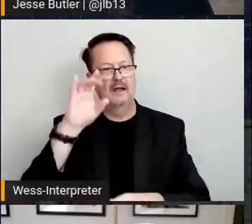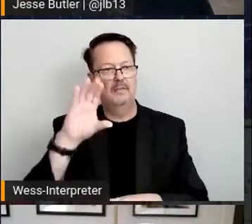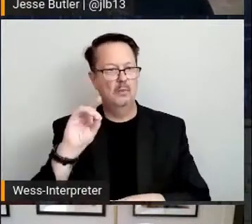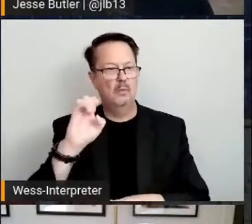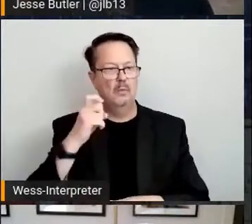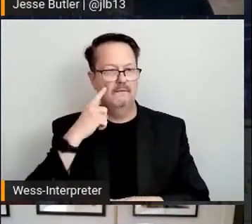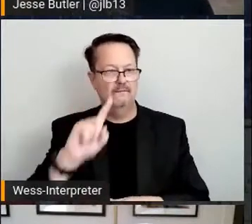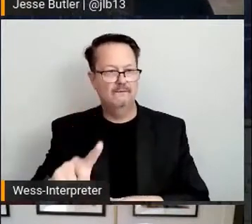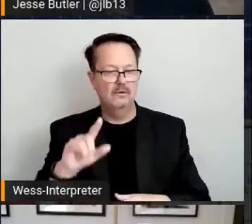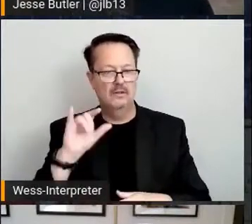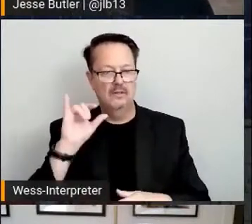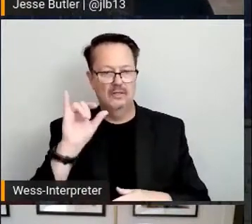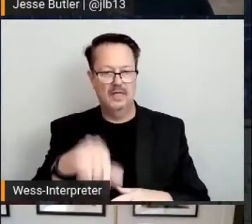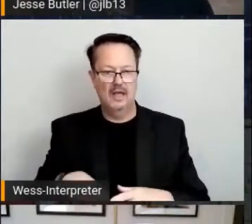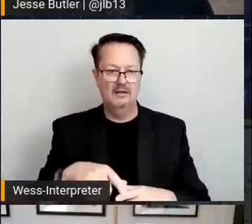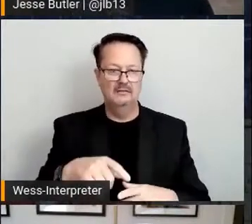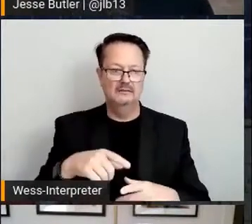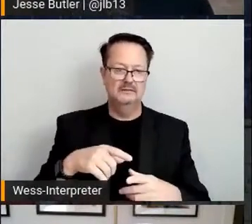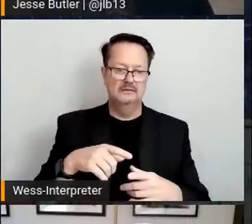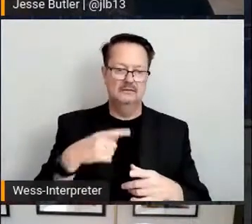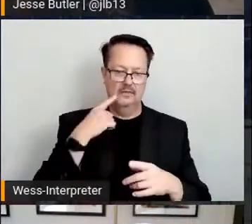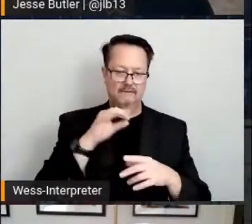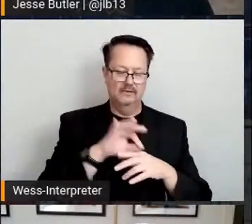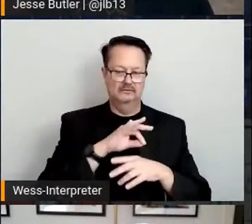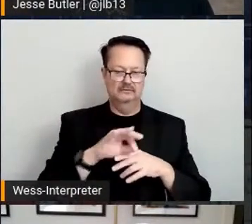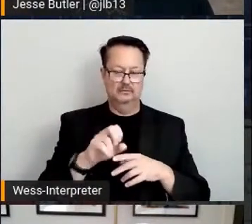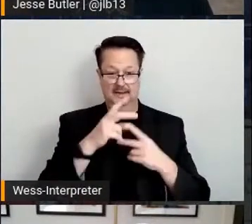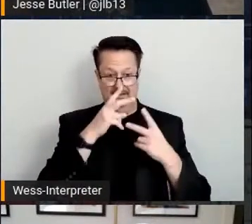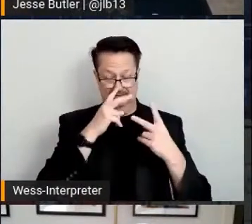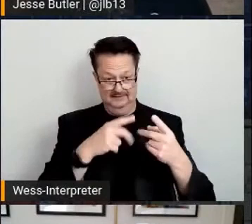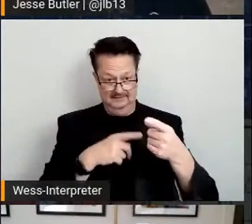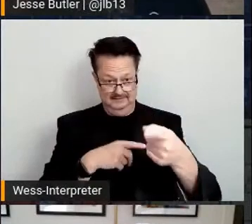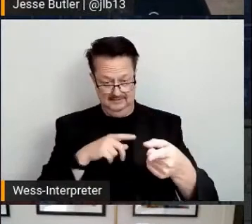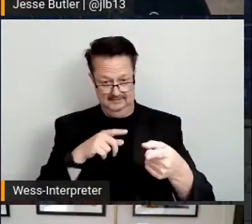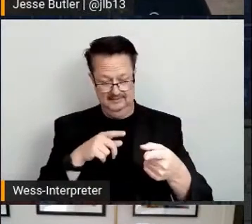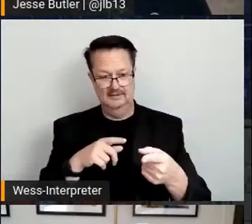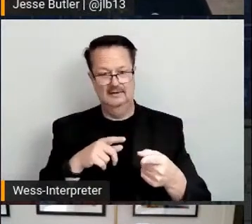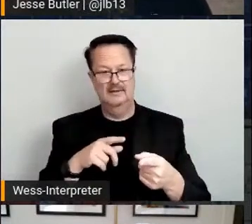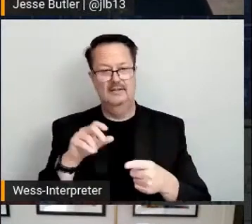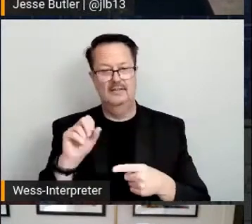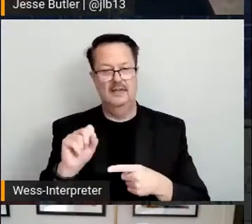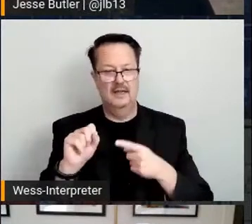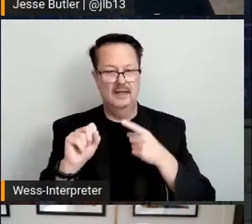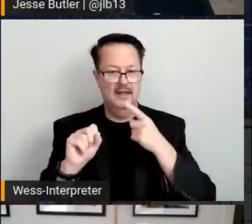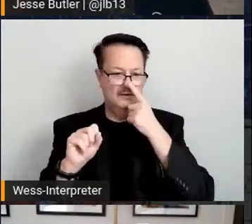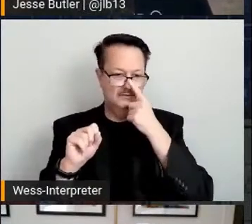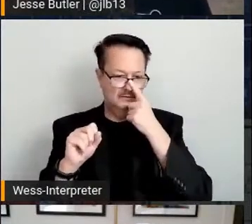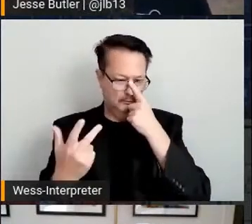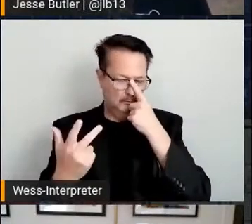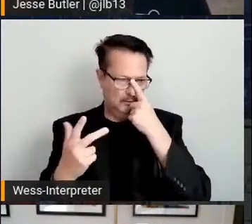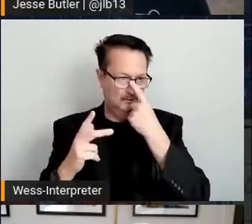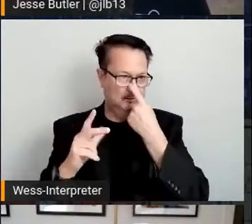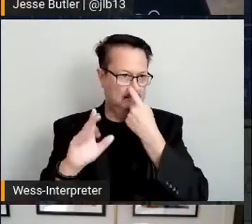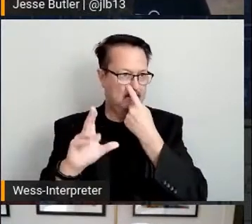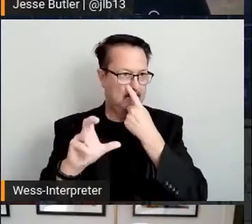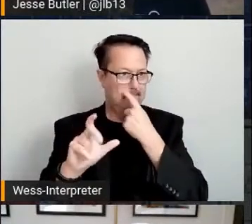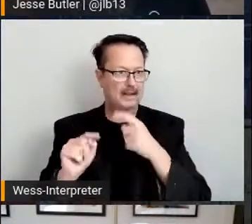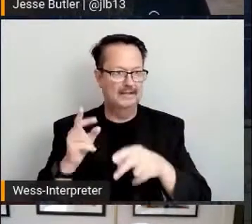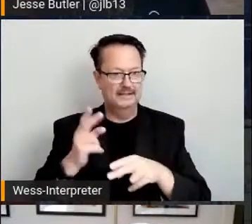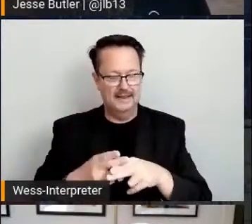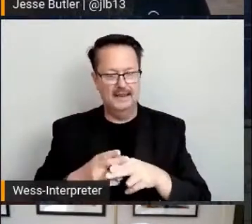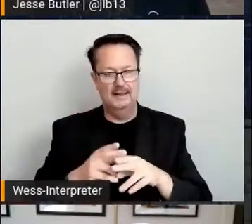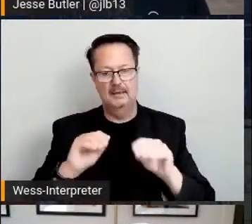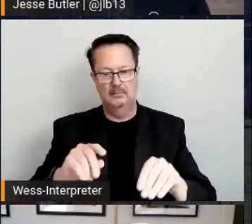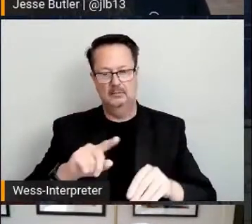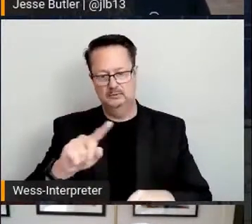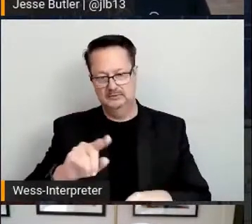or the Lambda API find the code for this function. And we're going to see here, I'm precising the S3 bucket name, the put item.zip, and I have a